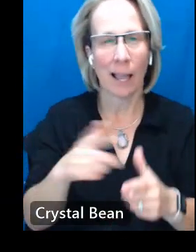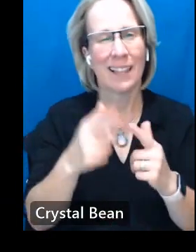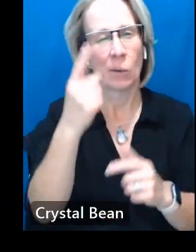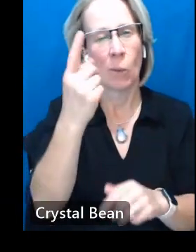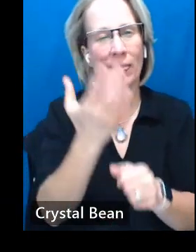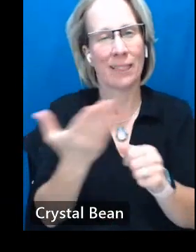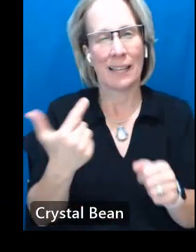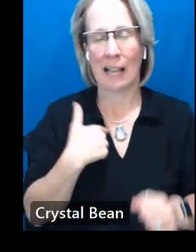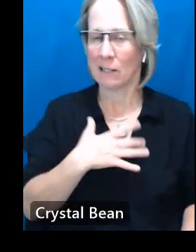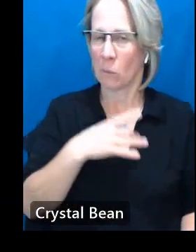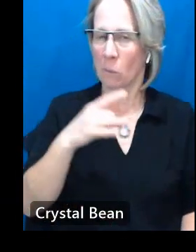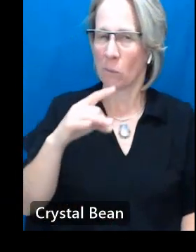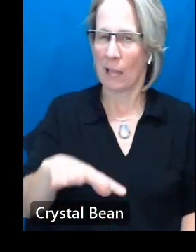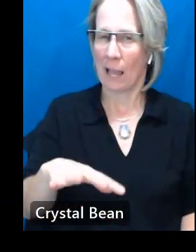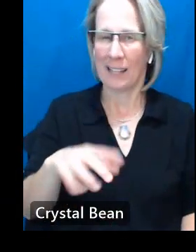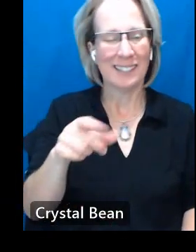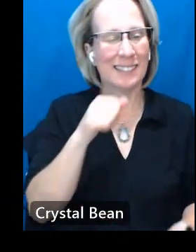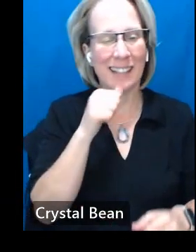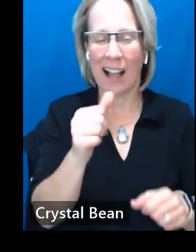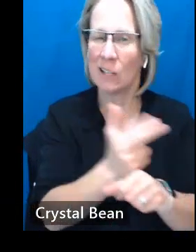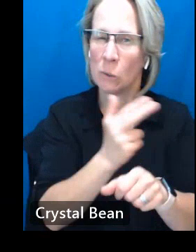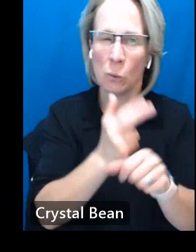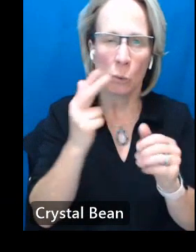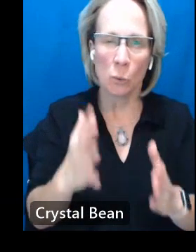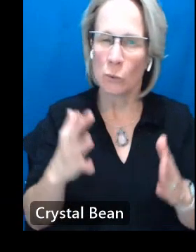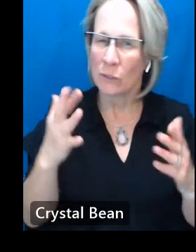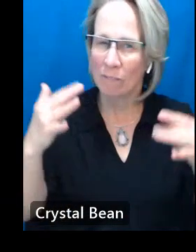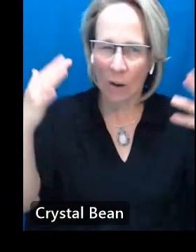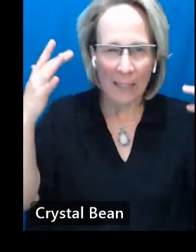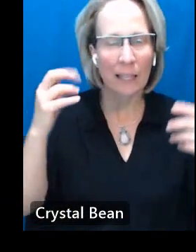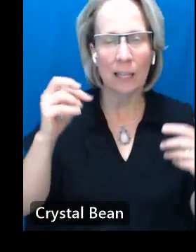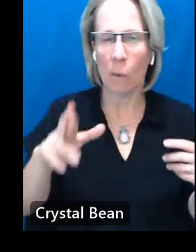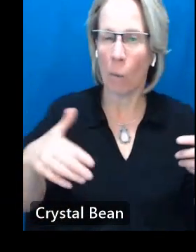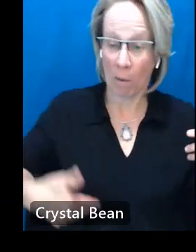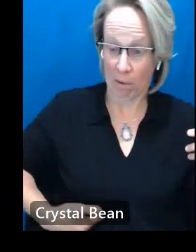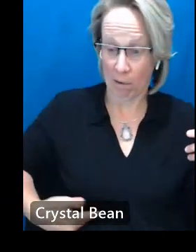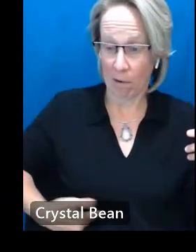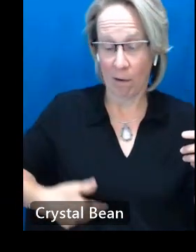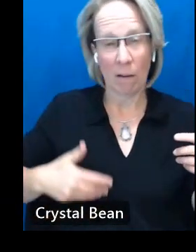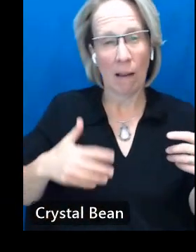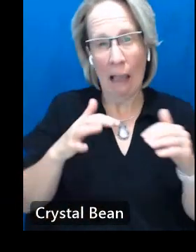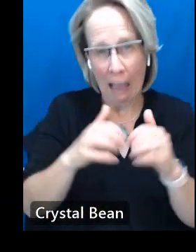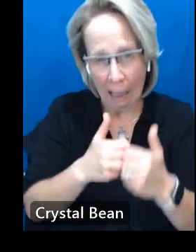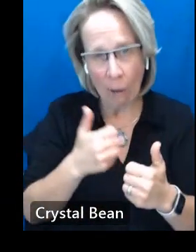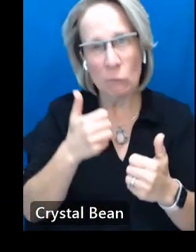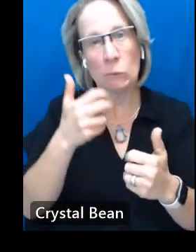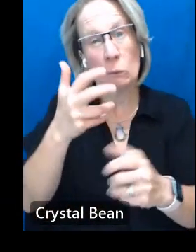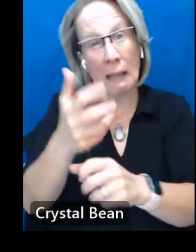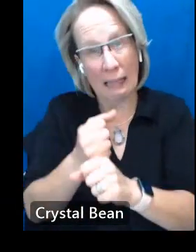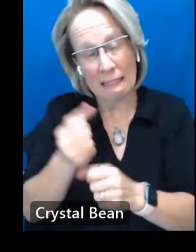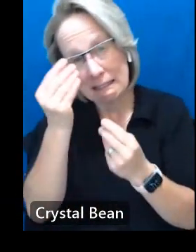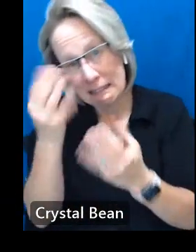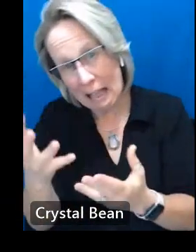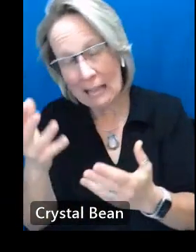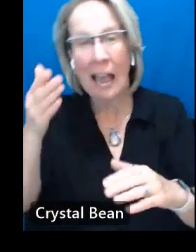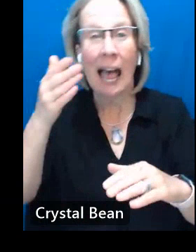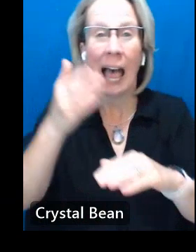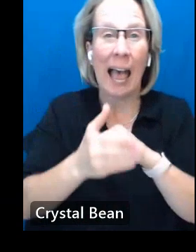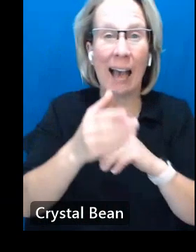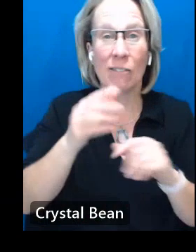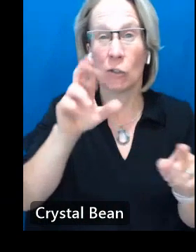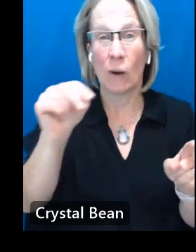not very user-friendly or intuitive how to actually get to the data. So after you run, you click on Process